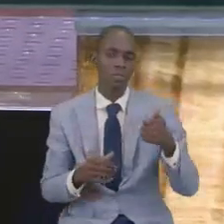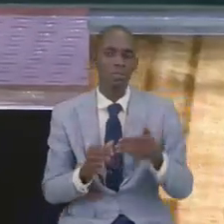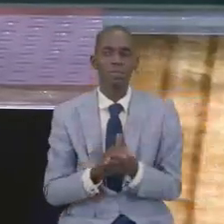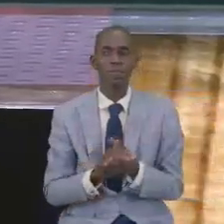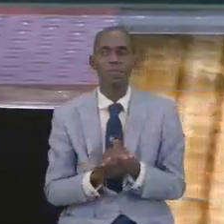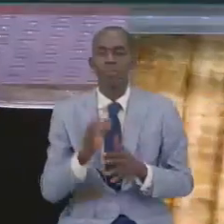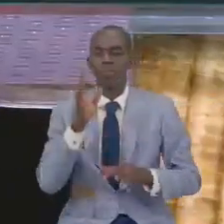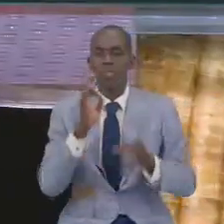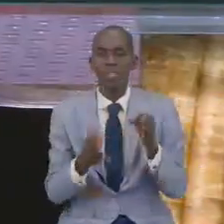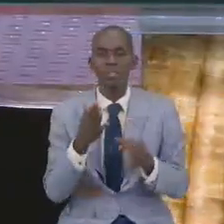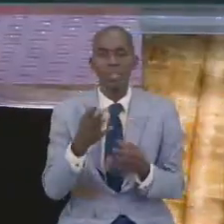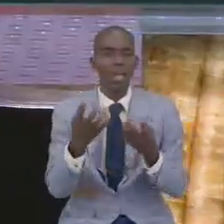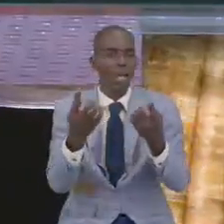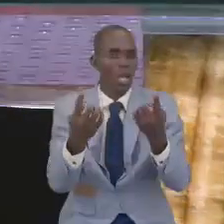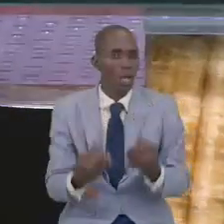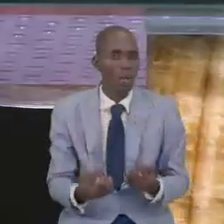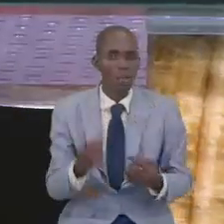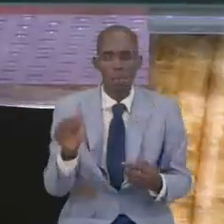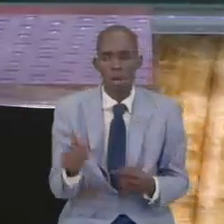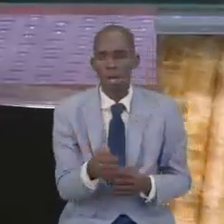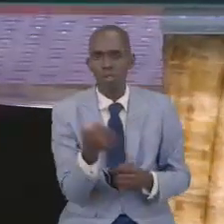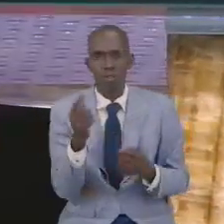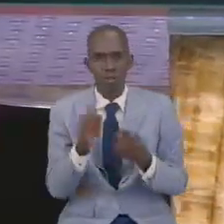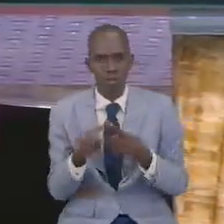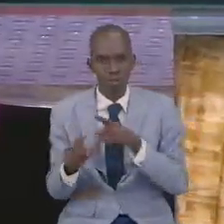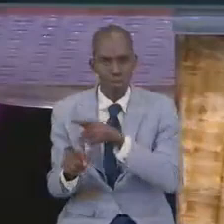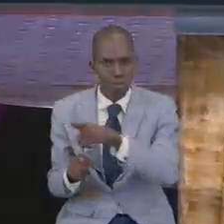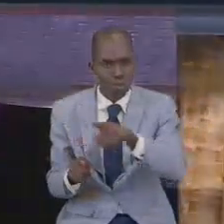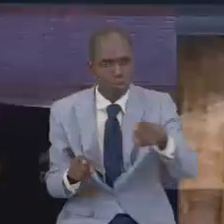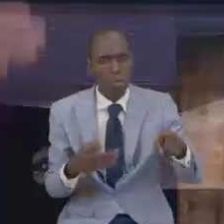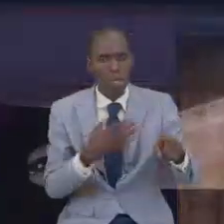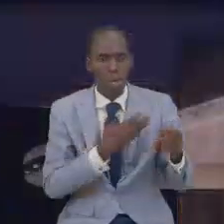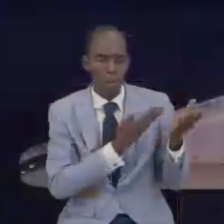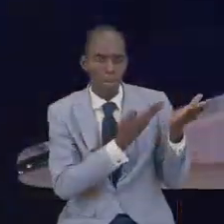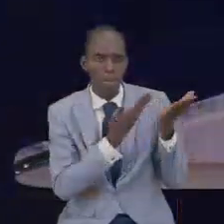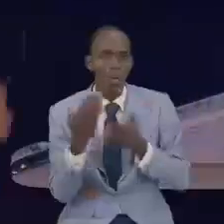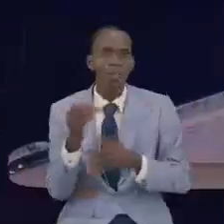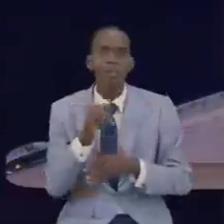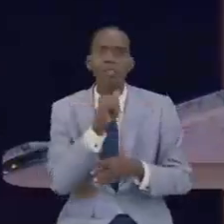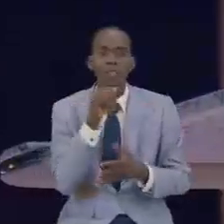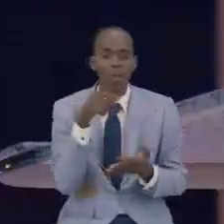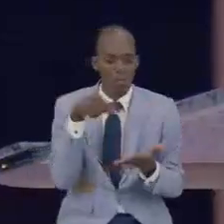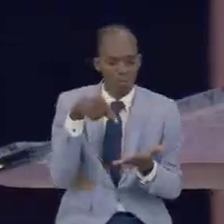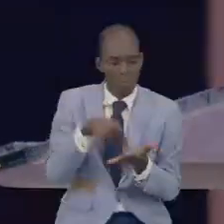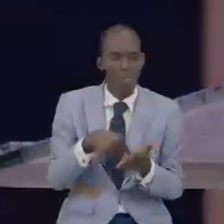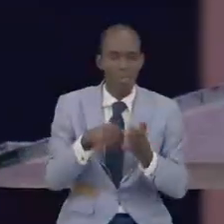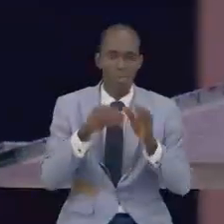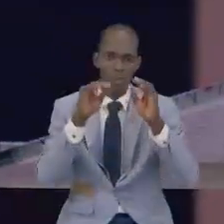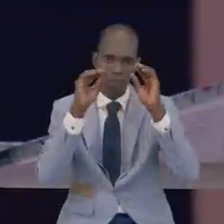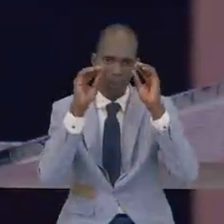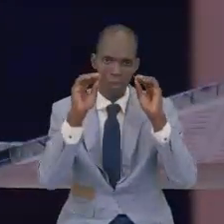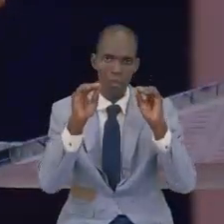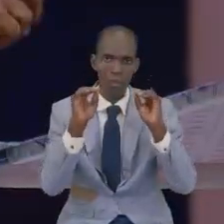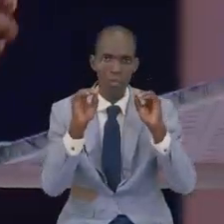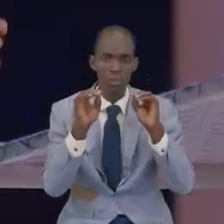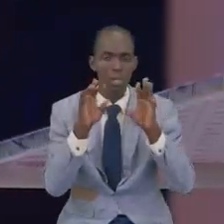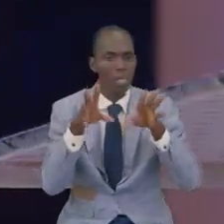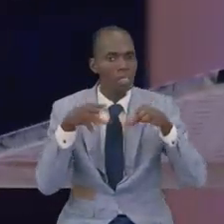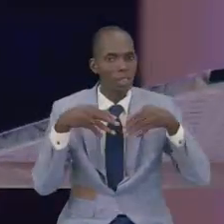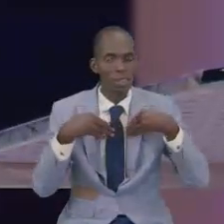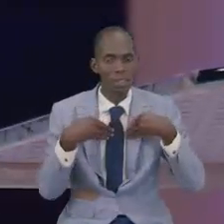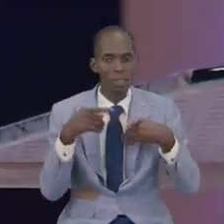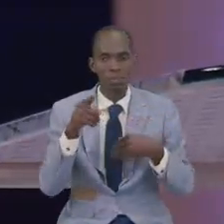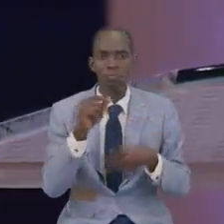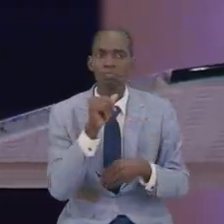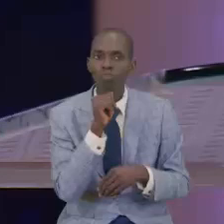there come any unto you and bringeth not this doctrine, receive him